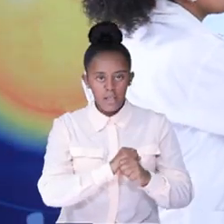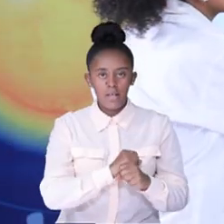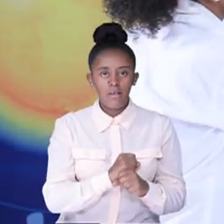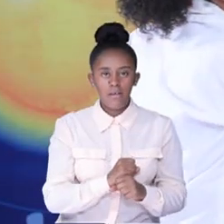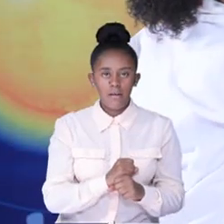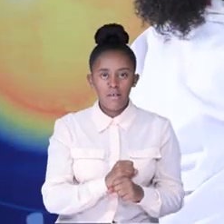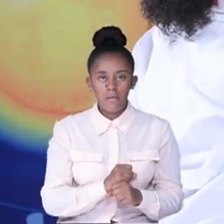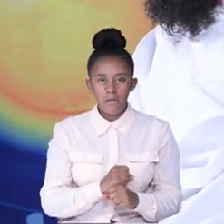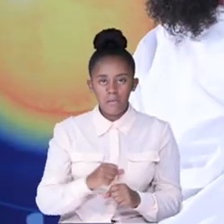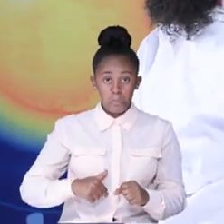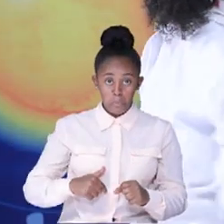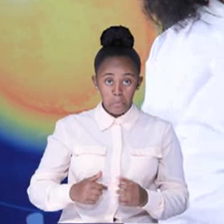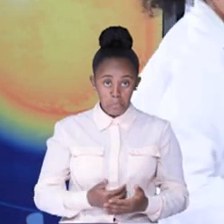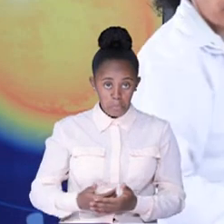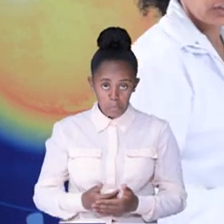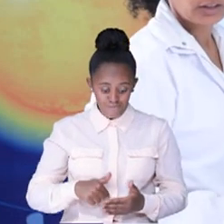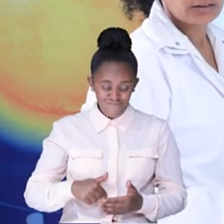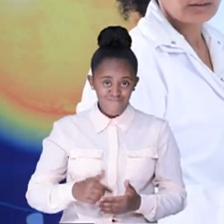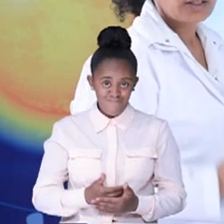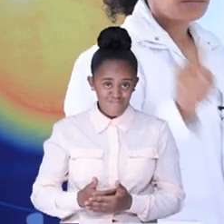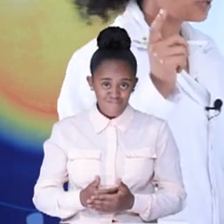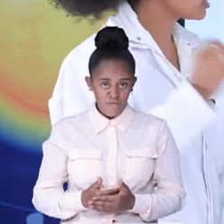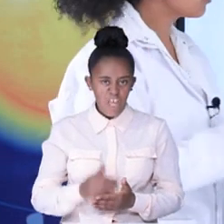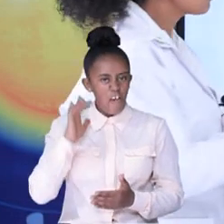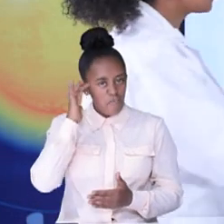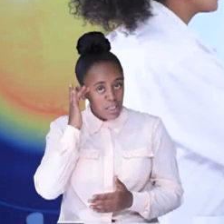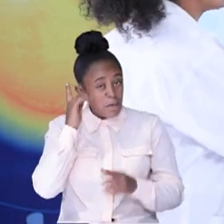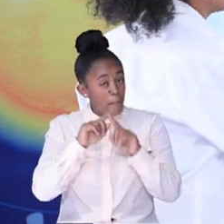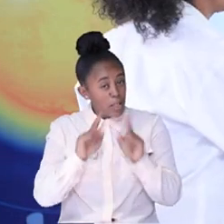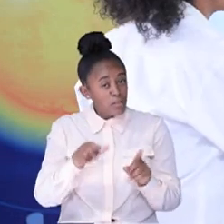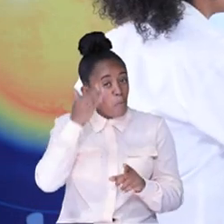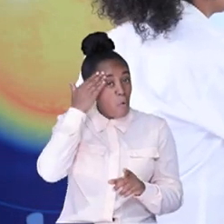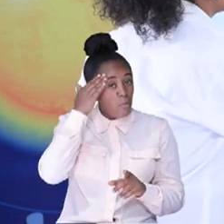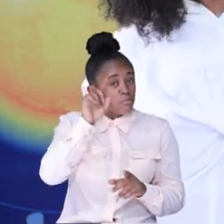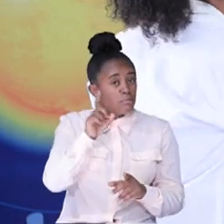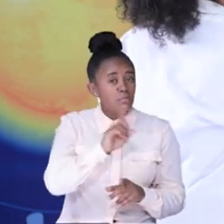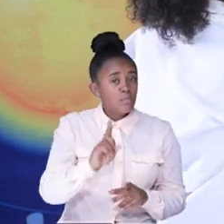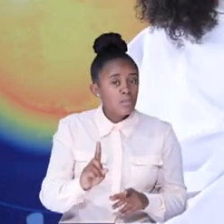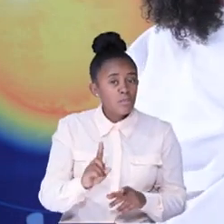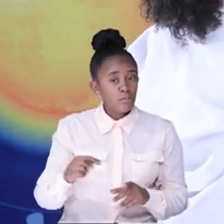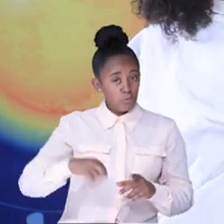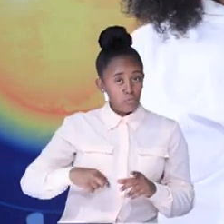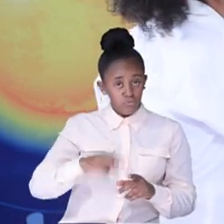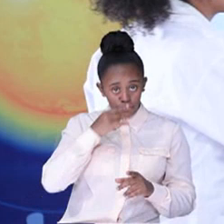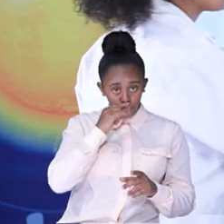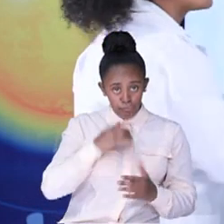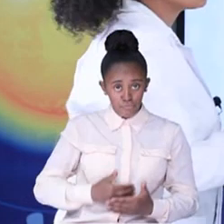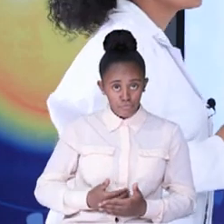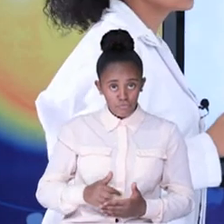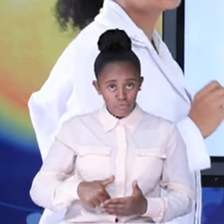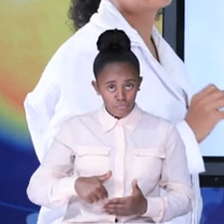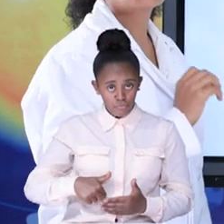unborn babies from infection. But the main point is these antiretroviral